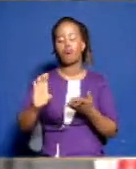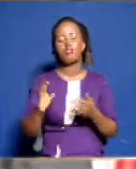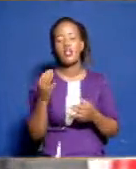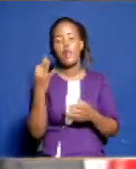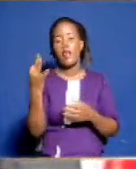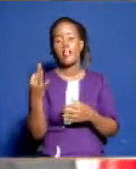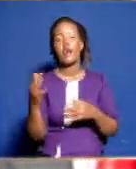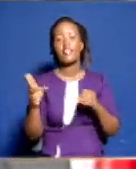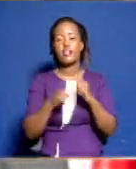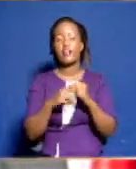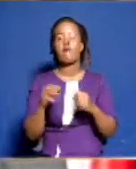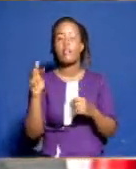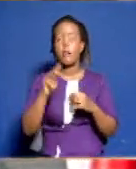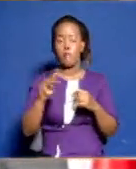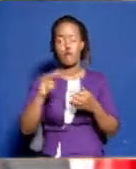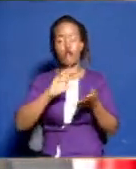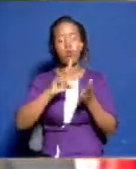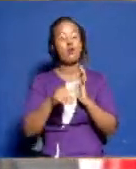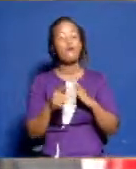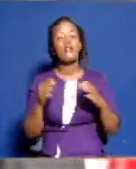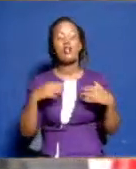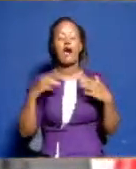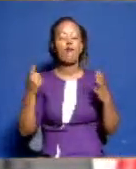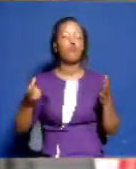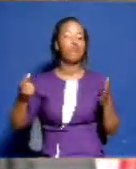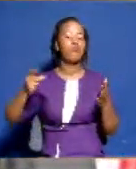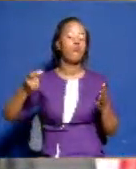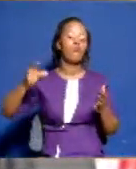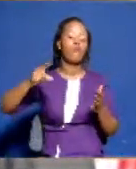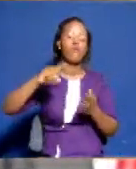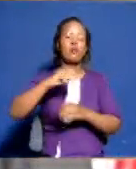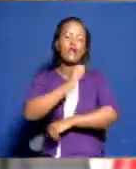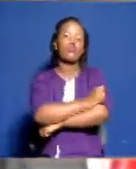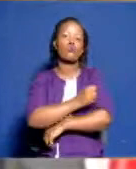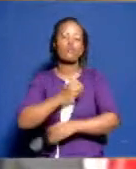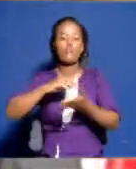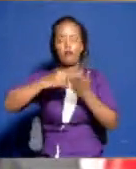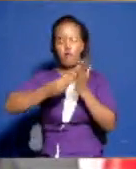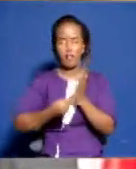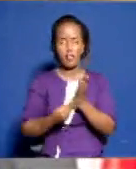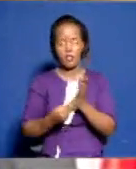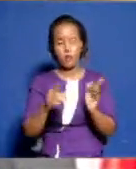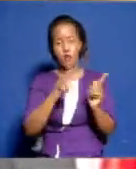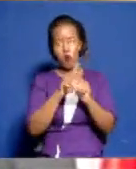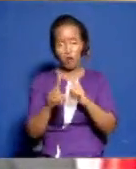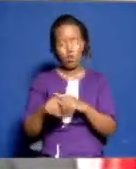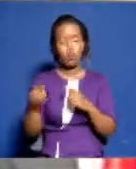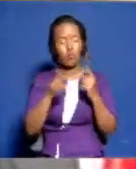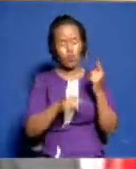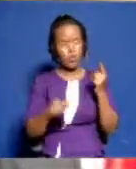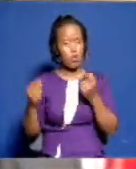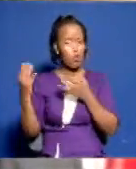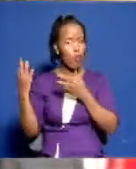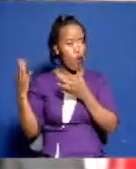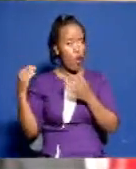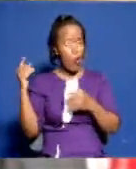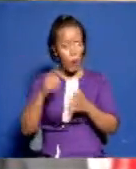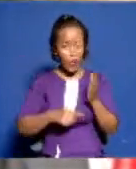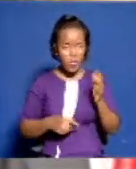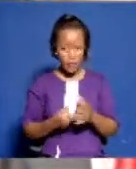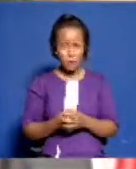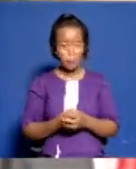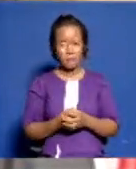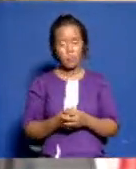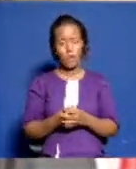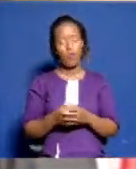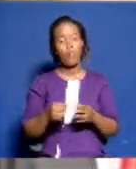see there is an increase in bursary fund. We are looking at a situation whereby after we